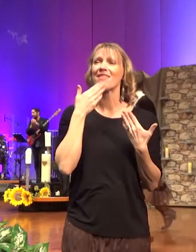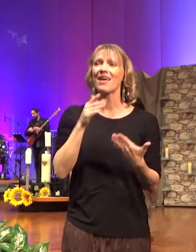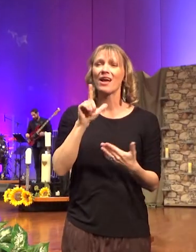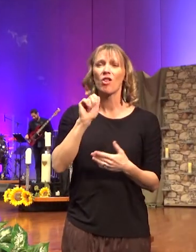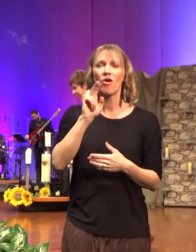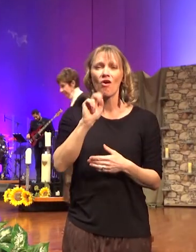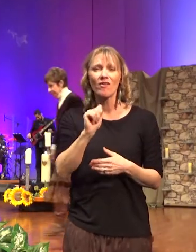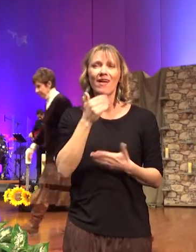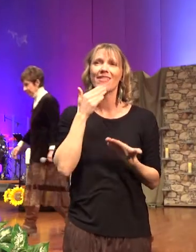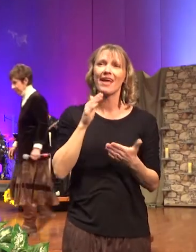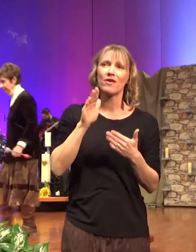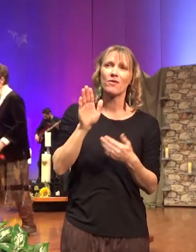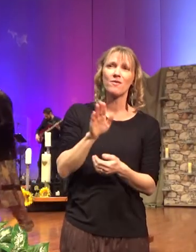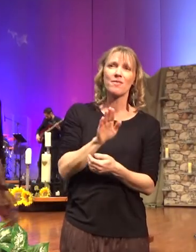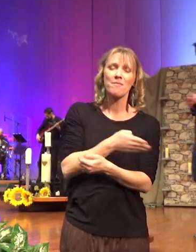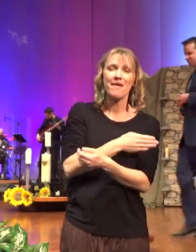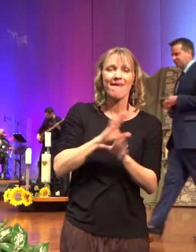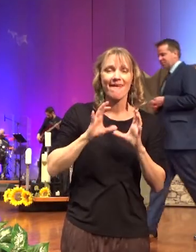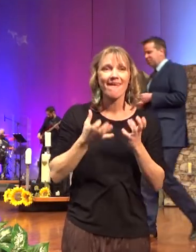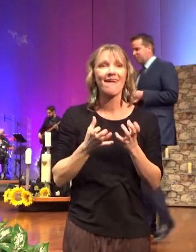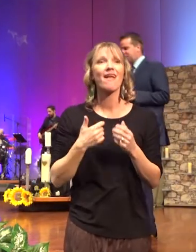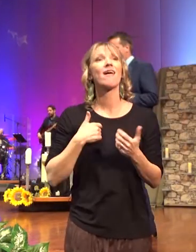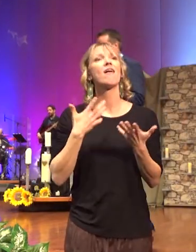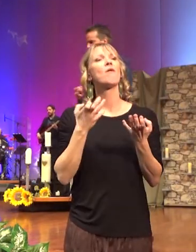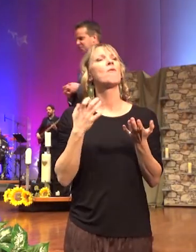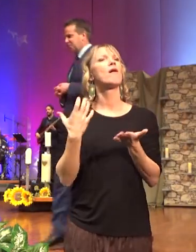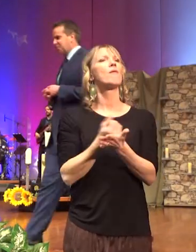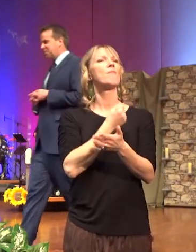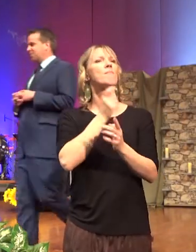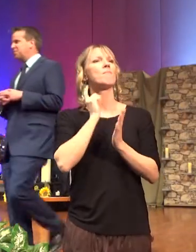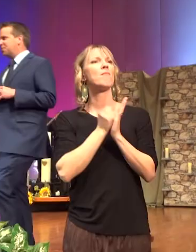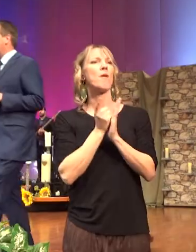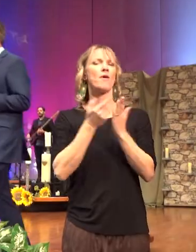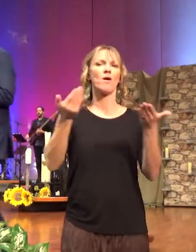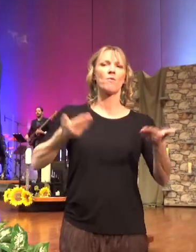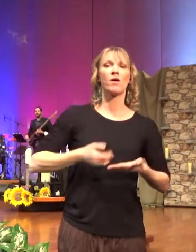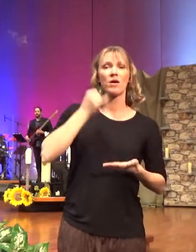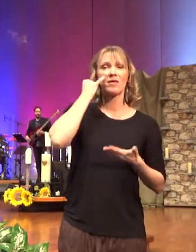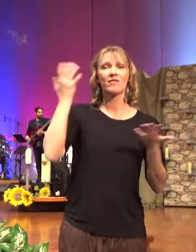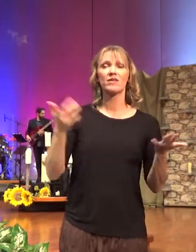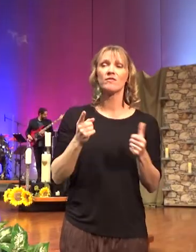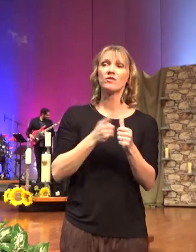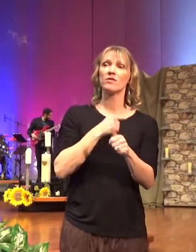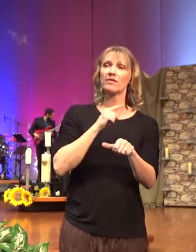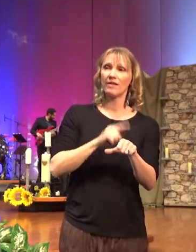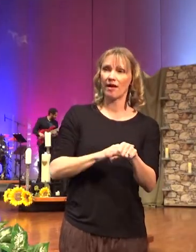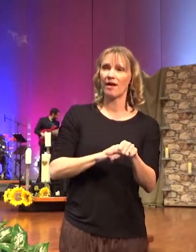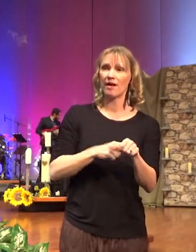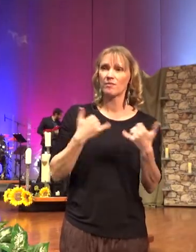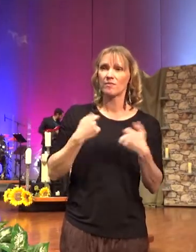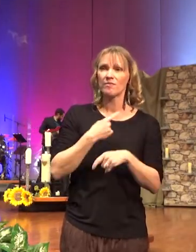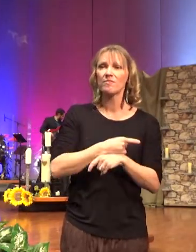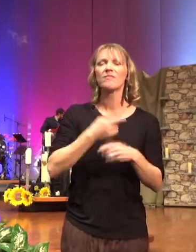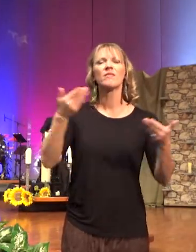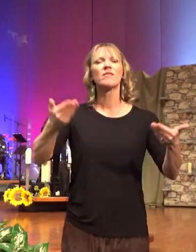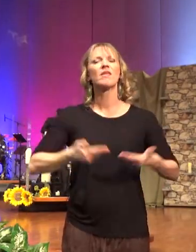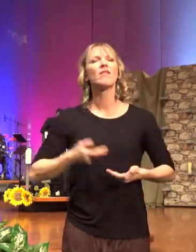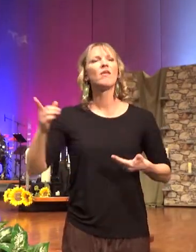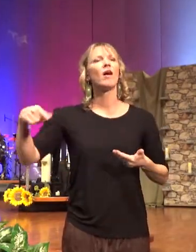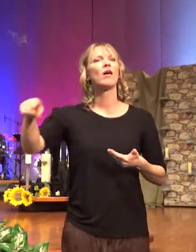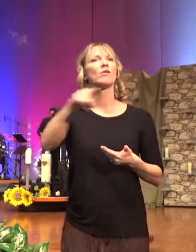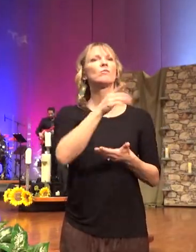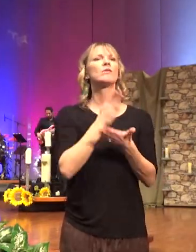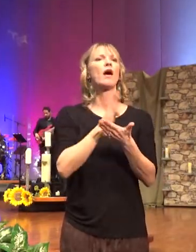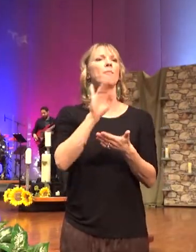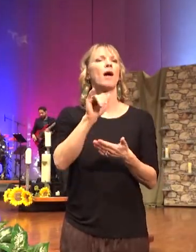Beautiful. Thank you, Laura and the band. I just want to take a moment to welcome you if you are here for the first time. And I